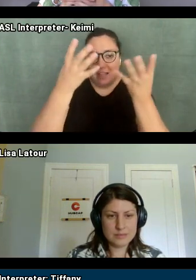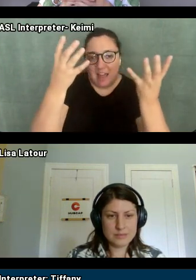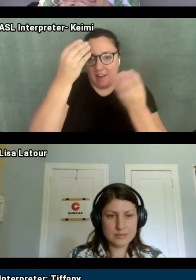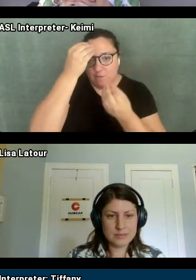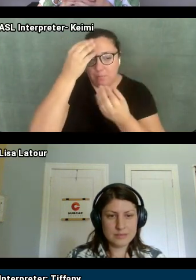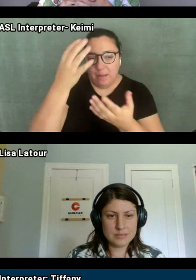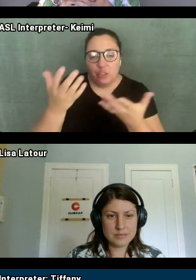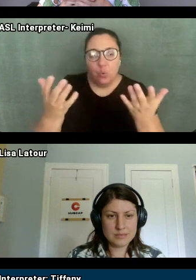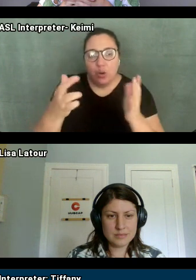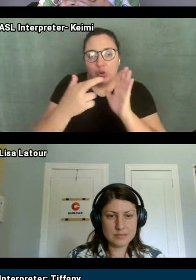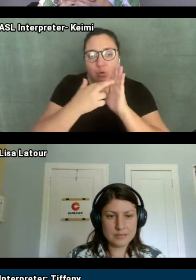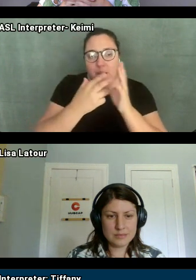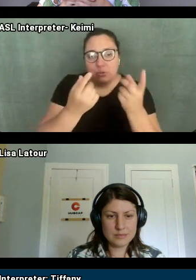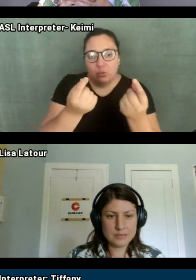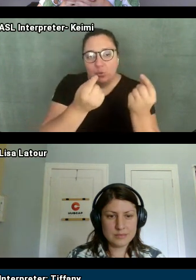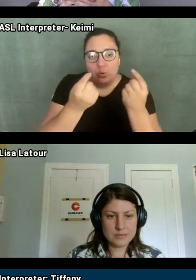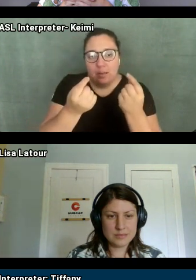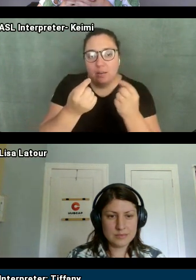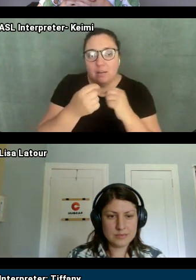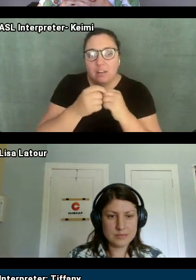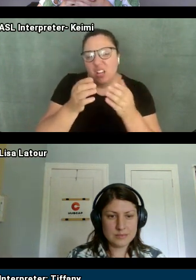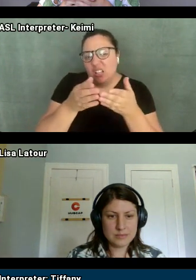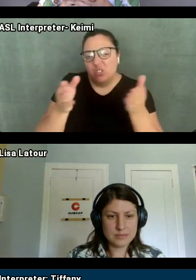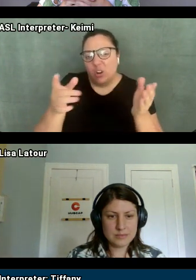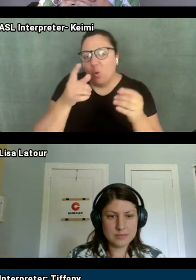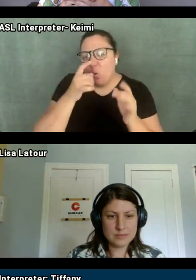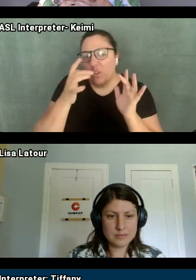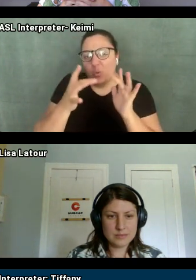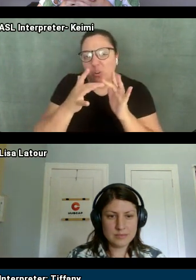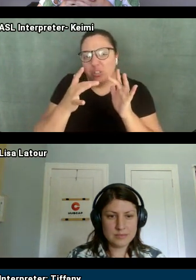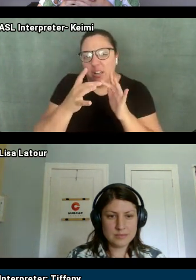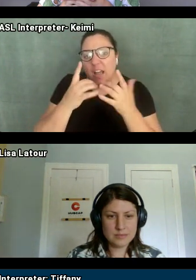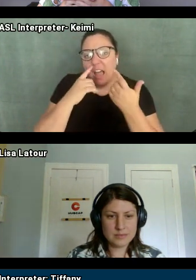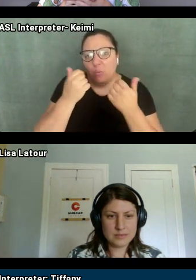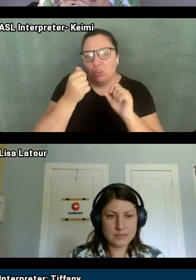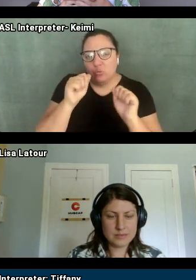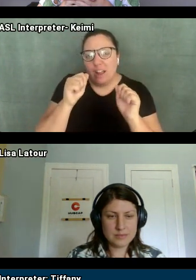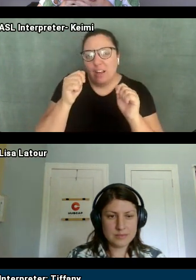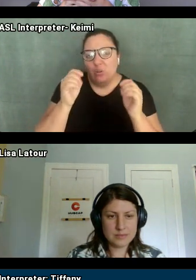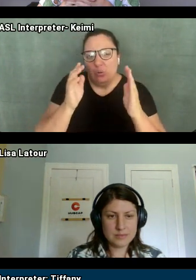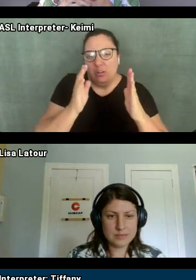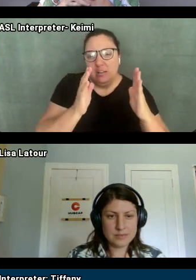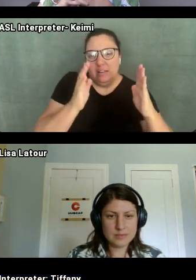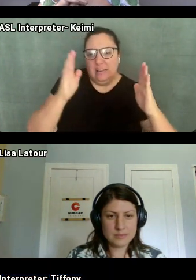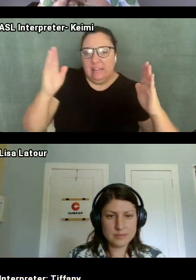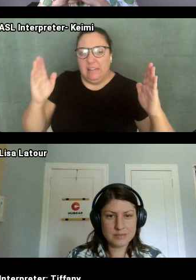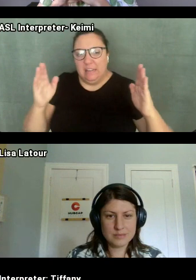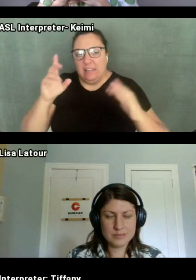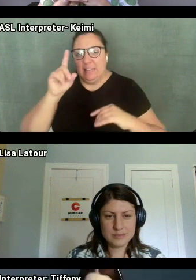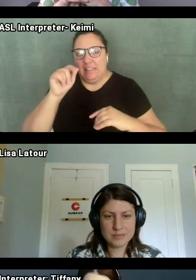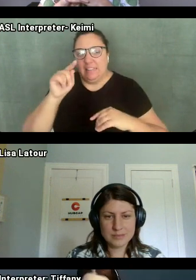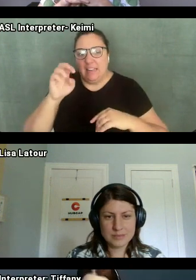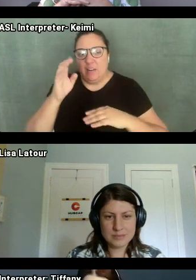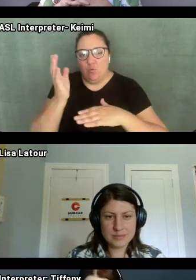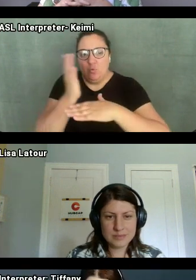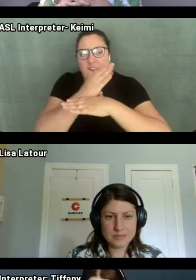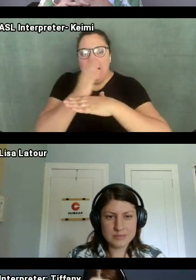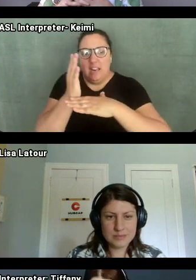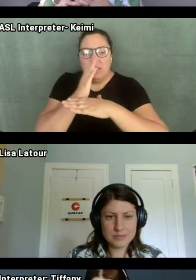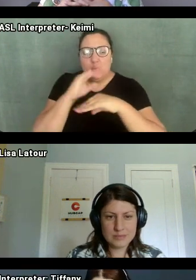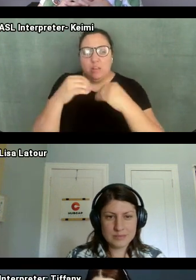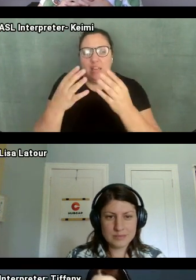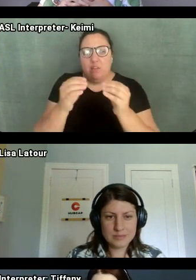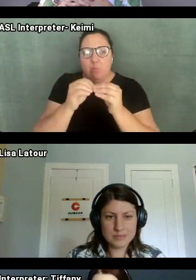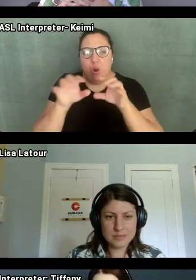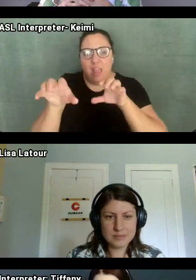in general, who they're reaching out to. I'll try and expand the date range a bit, hopefully get some more activity to show. But